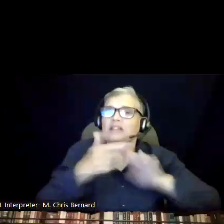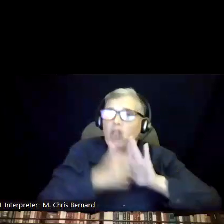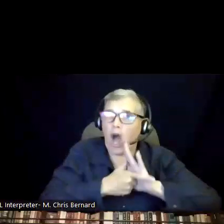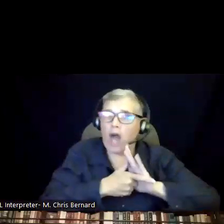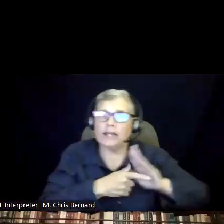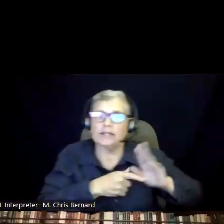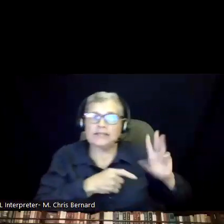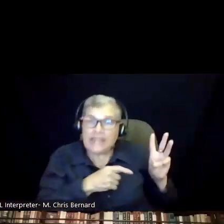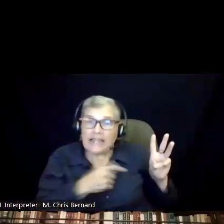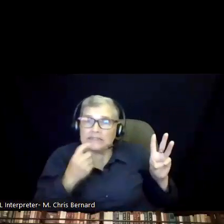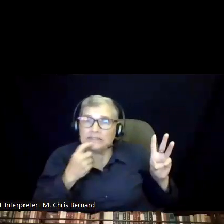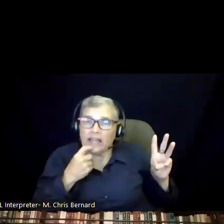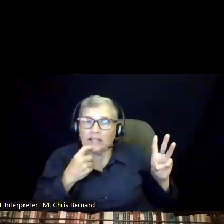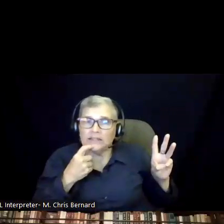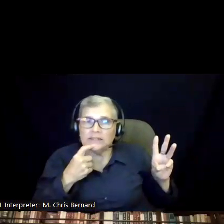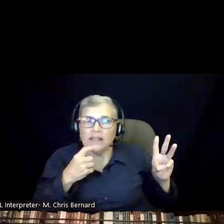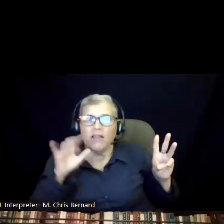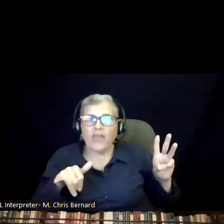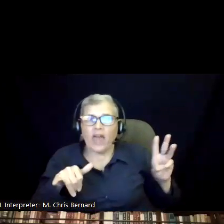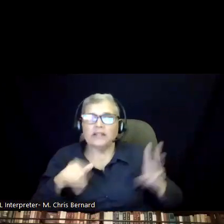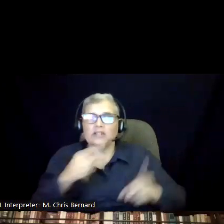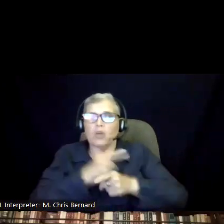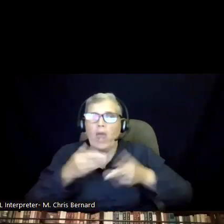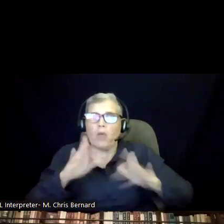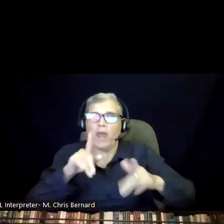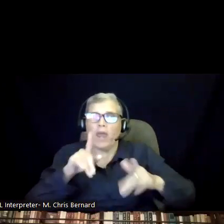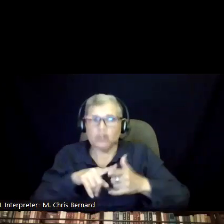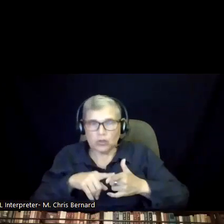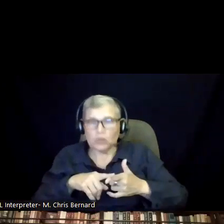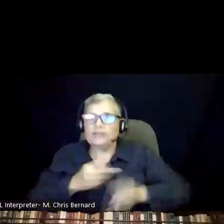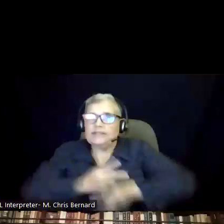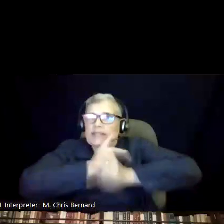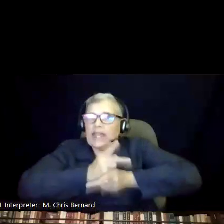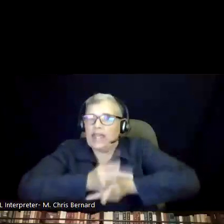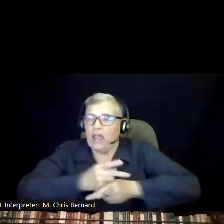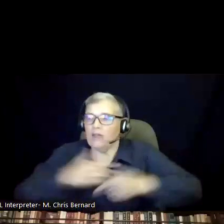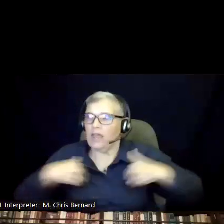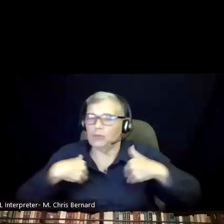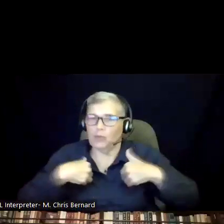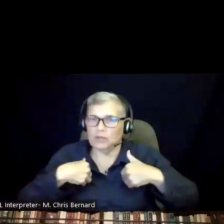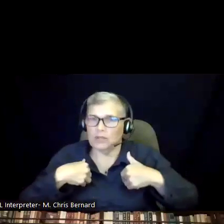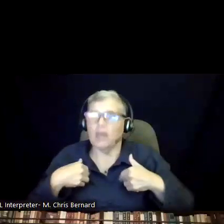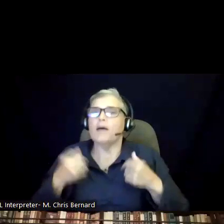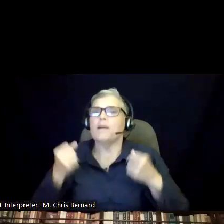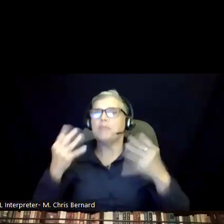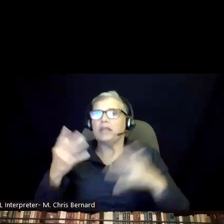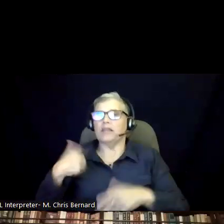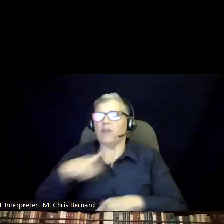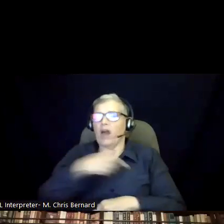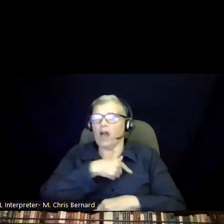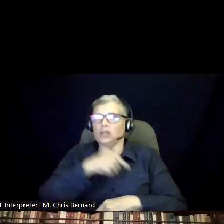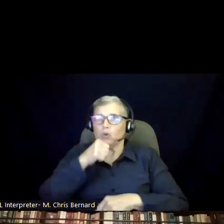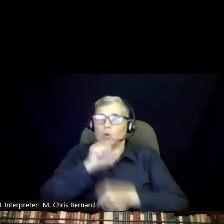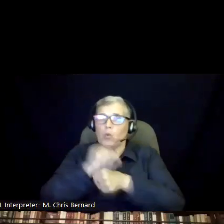to discharge wildlife policy. And many of us who work in the field, and many who keep an eye